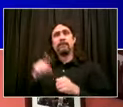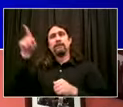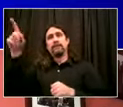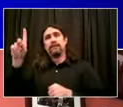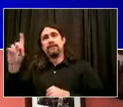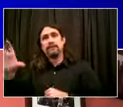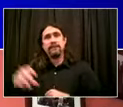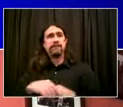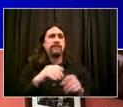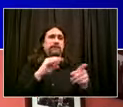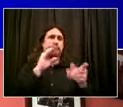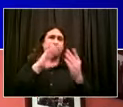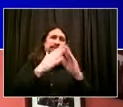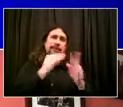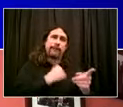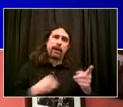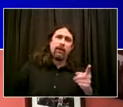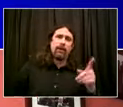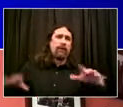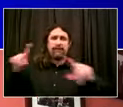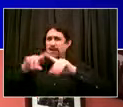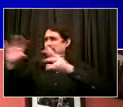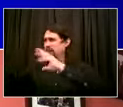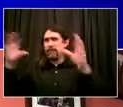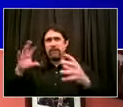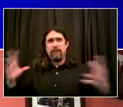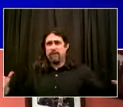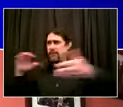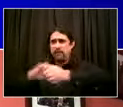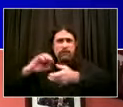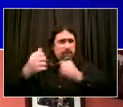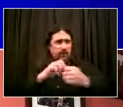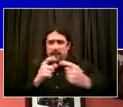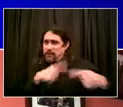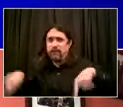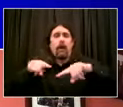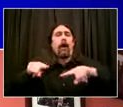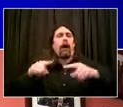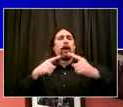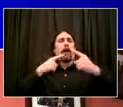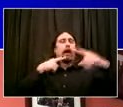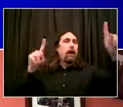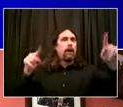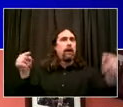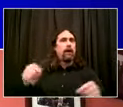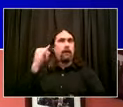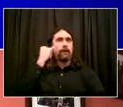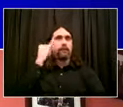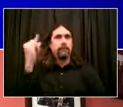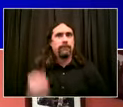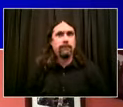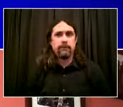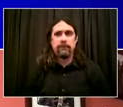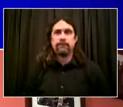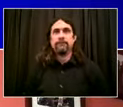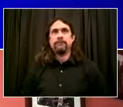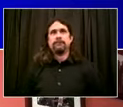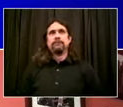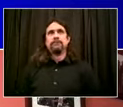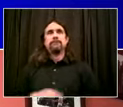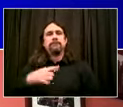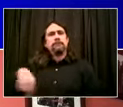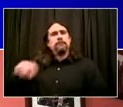happens, double checking that it happens. This is what unity is all about. So we'll keep fighting. I'm headed back to Washington right